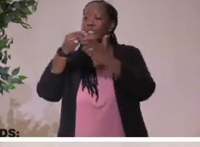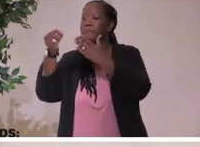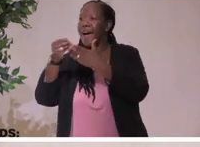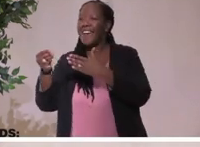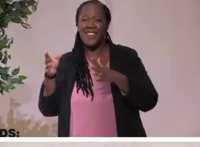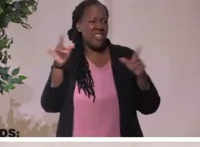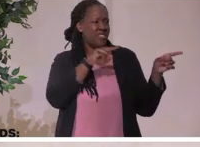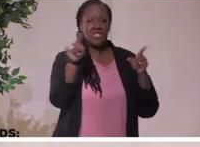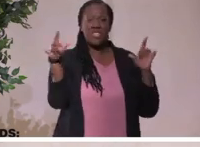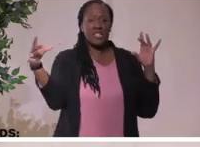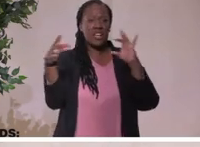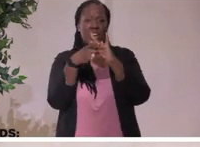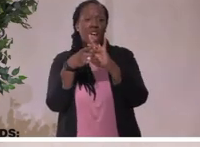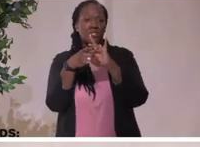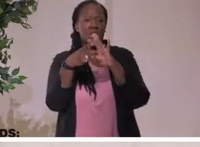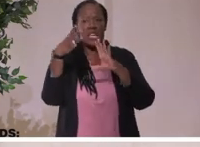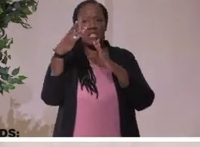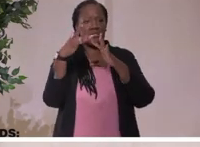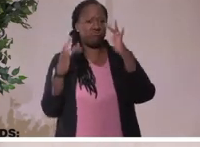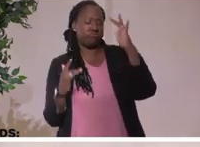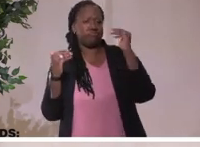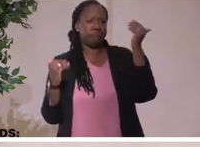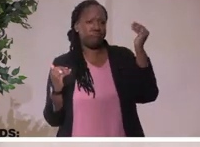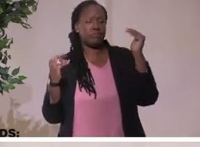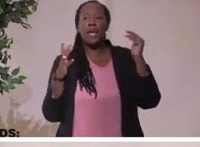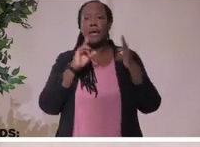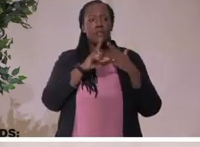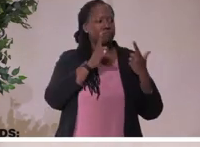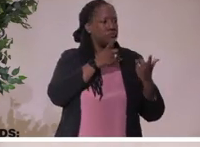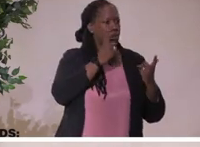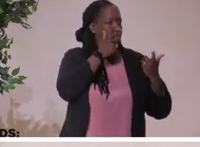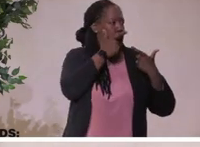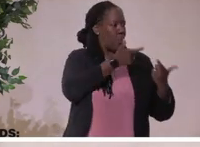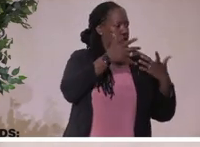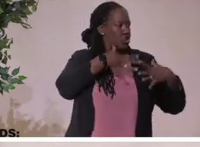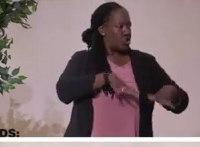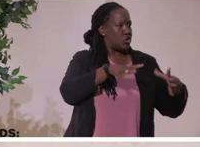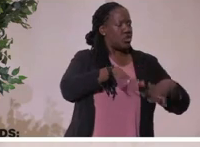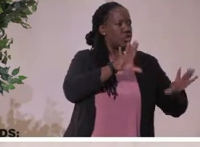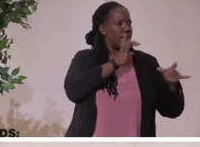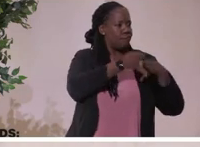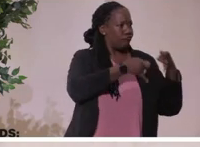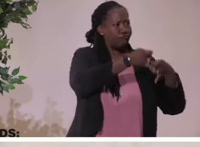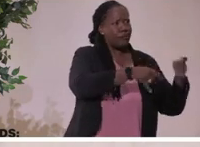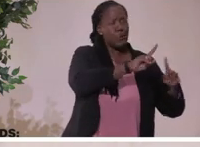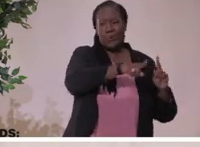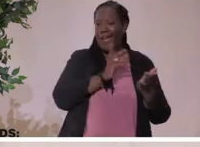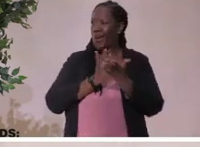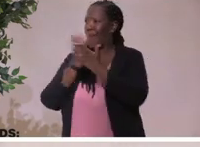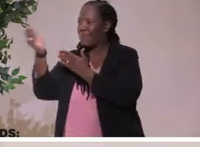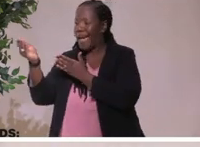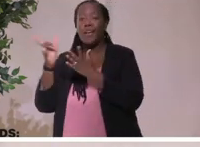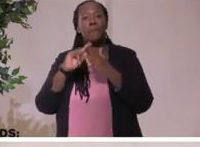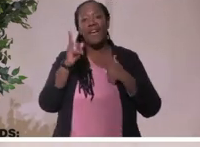and connecting to the consumer. But in the future, I think all the designers will be able to present themselves